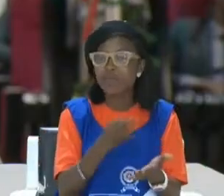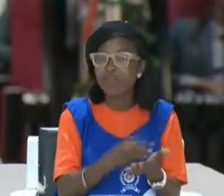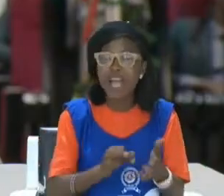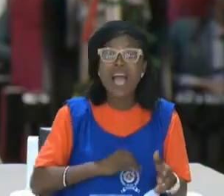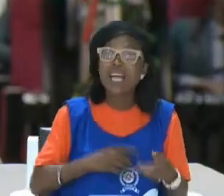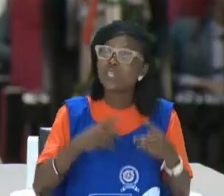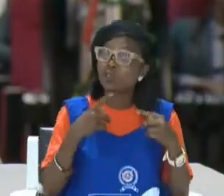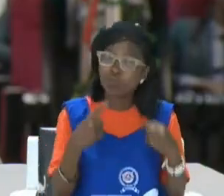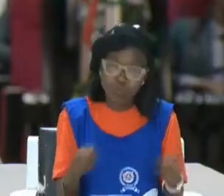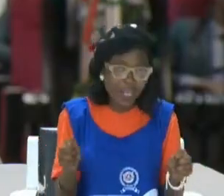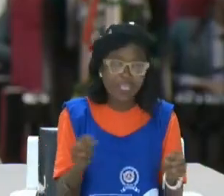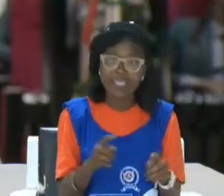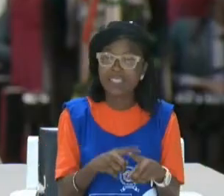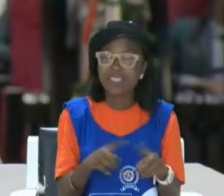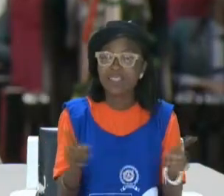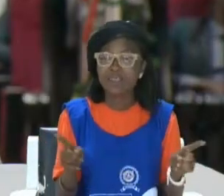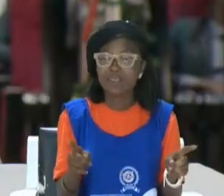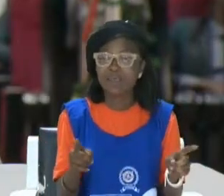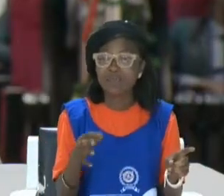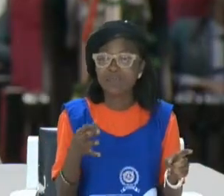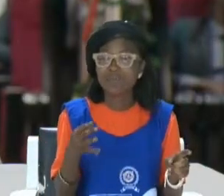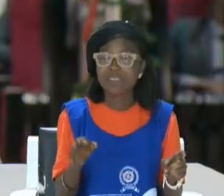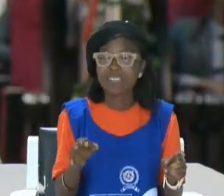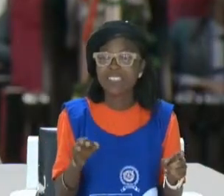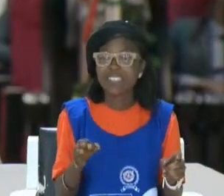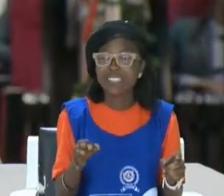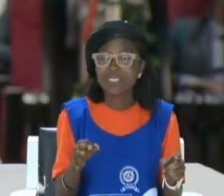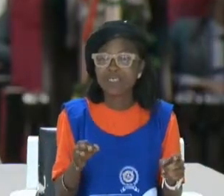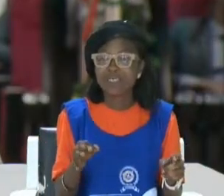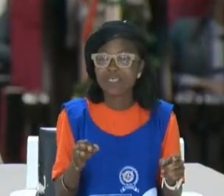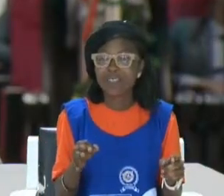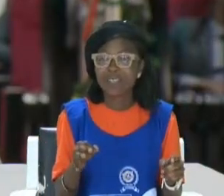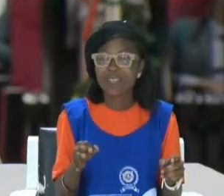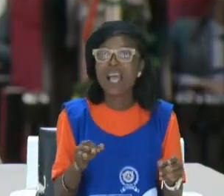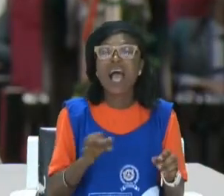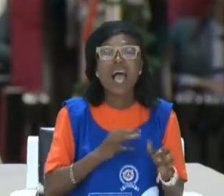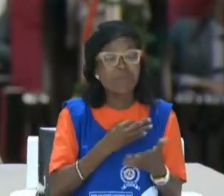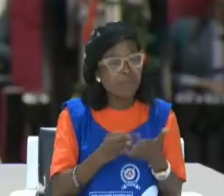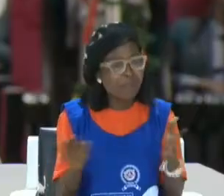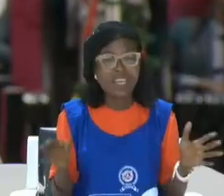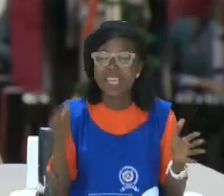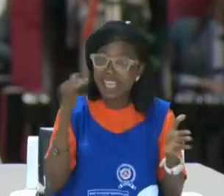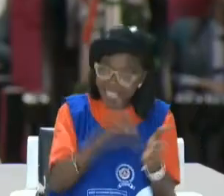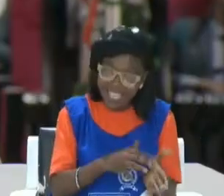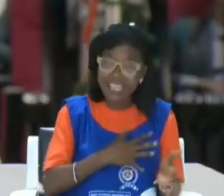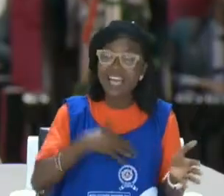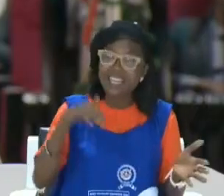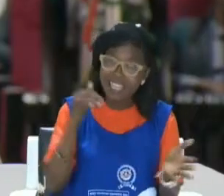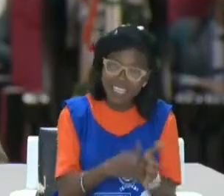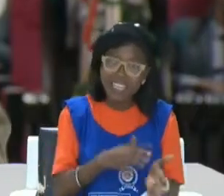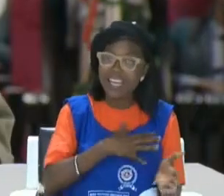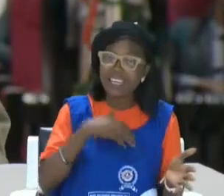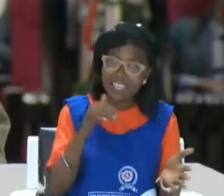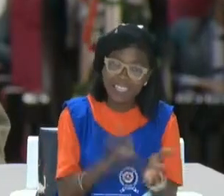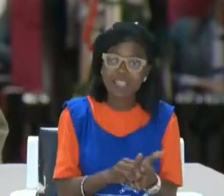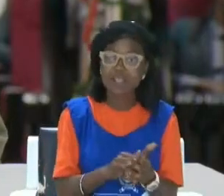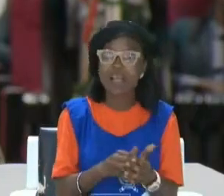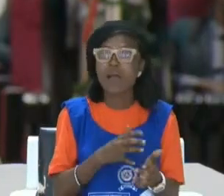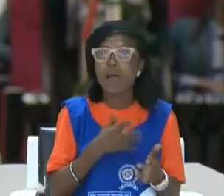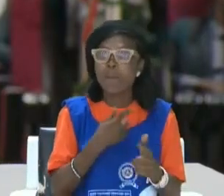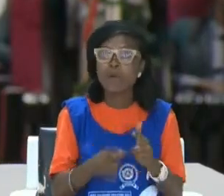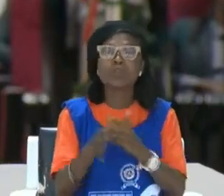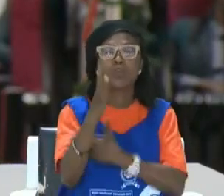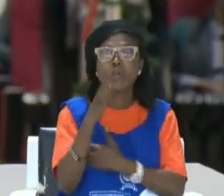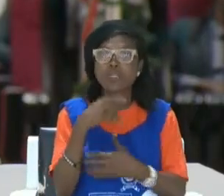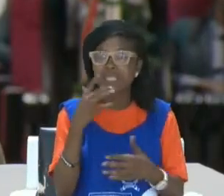tried, is it Eccl or whatever they call it, I have failed. Again and again and again. And then God